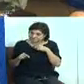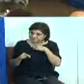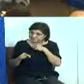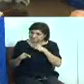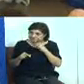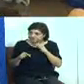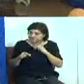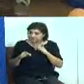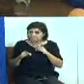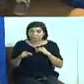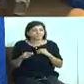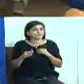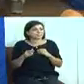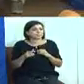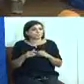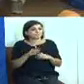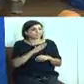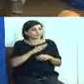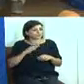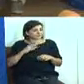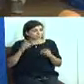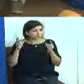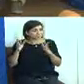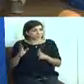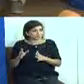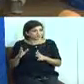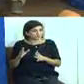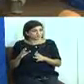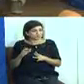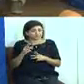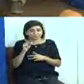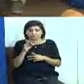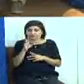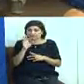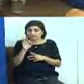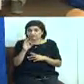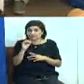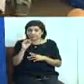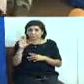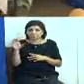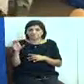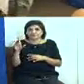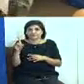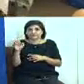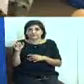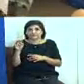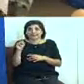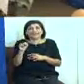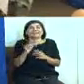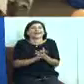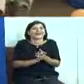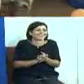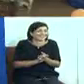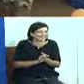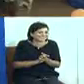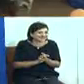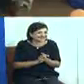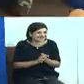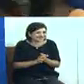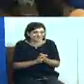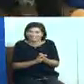We'd like to invite the board of directors of Founders MCC. That is Dean, is, I know, how many?